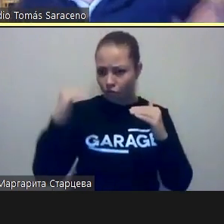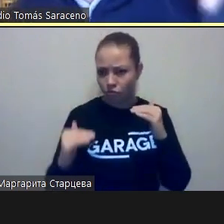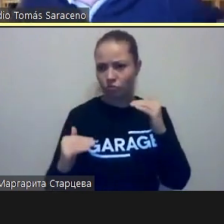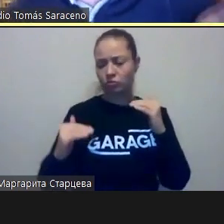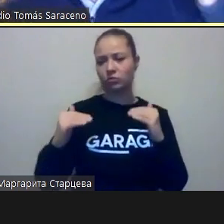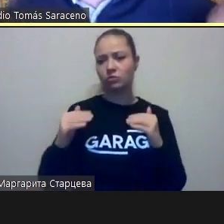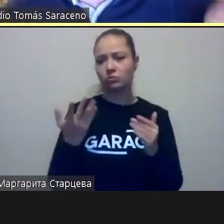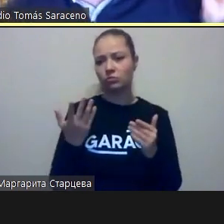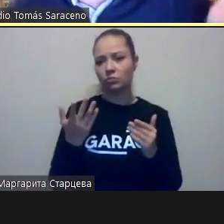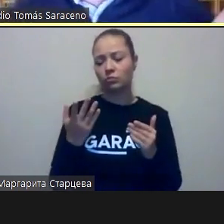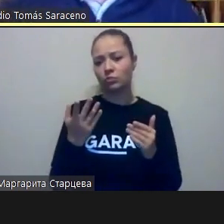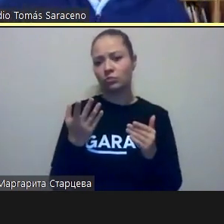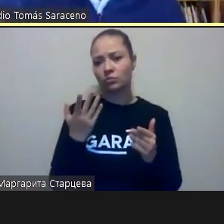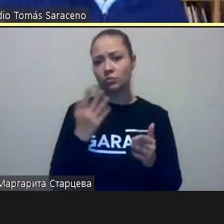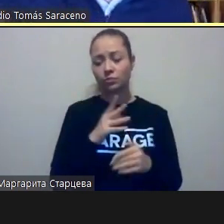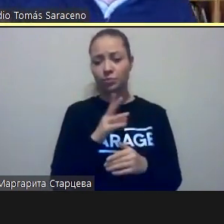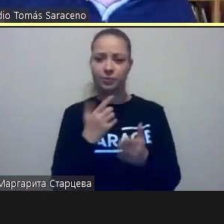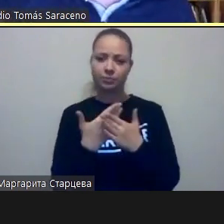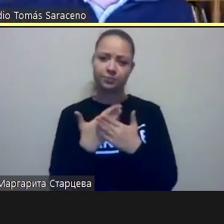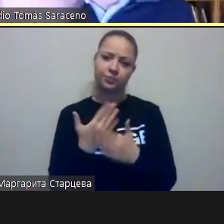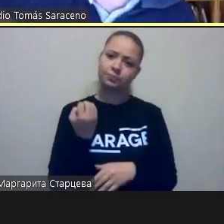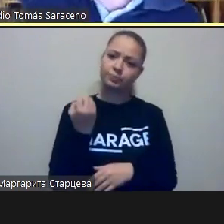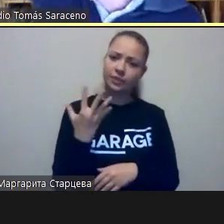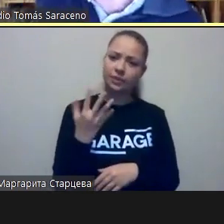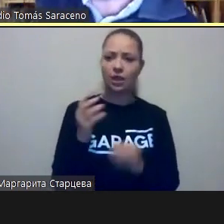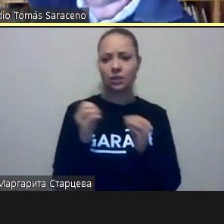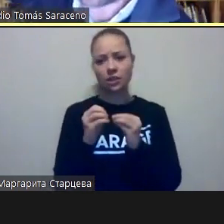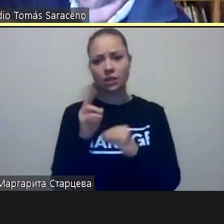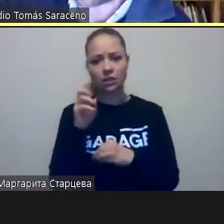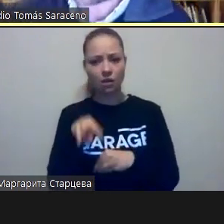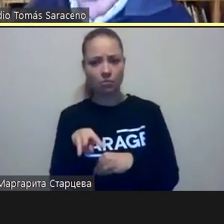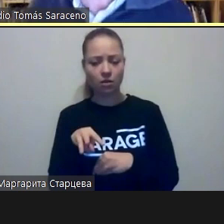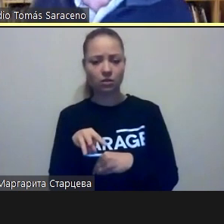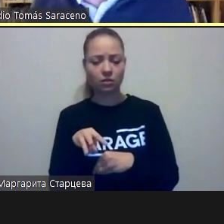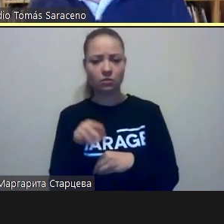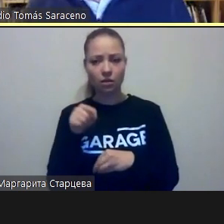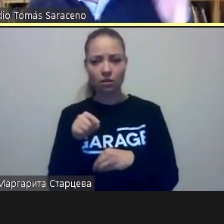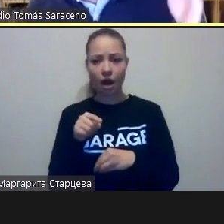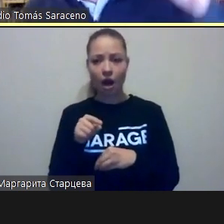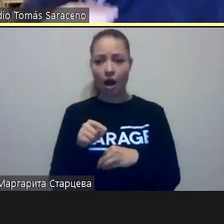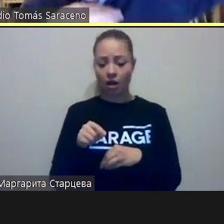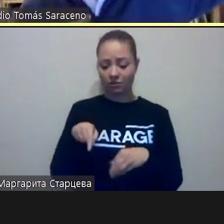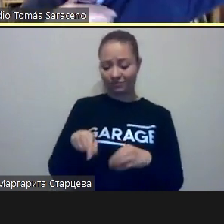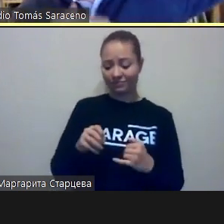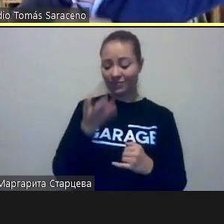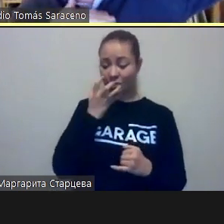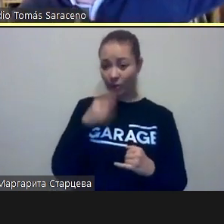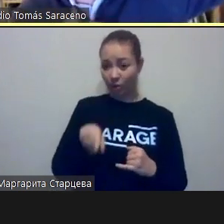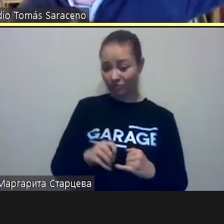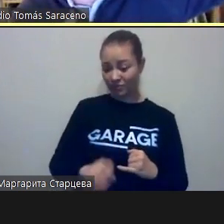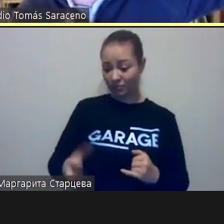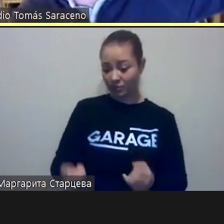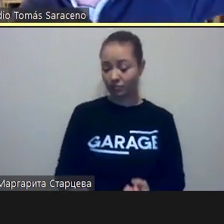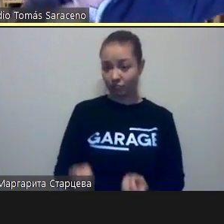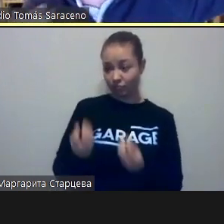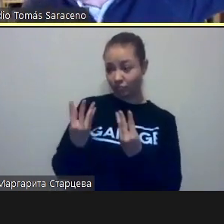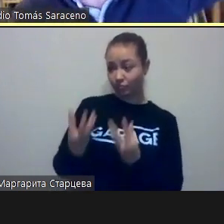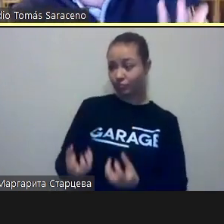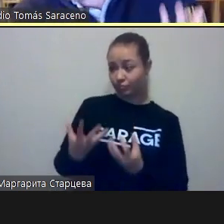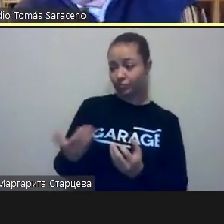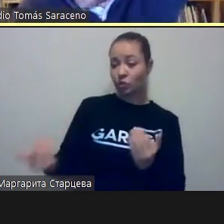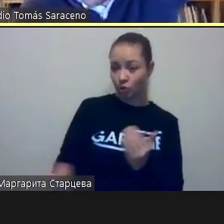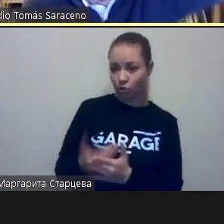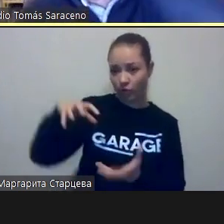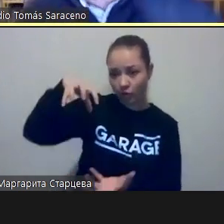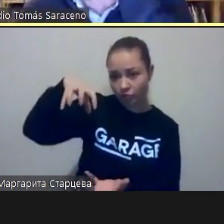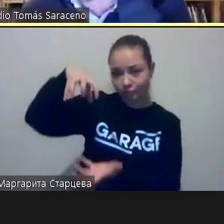heat of the earth will be enough, and then we'll keep stable, and next morning we will go up again. It's been, once the bandwidth, we can move with a different